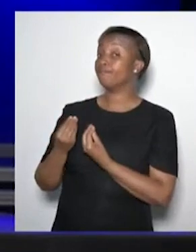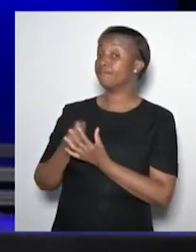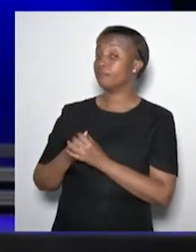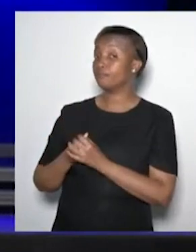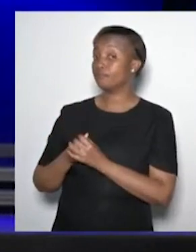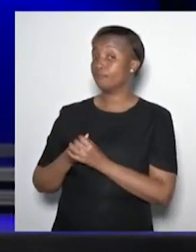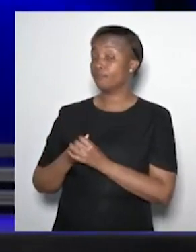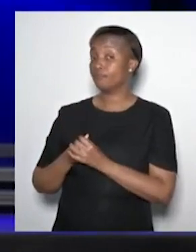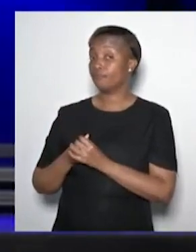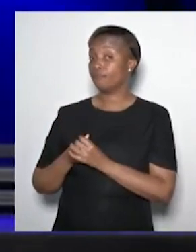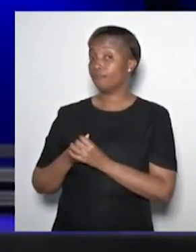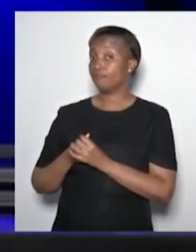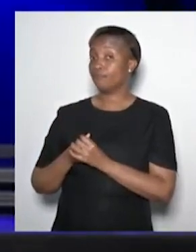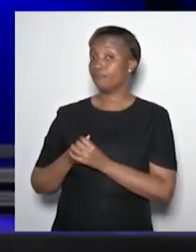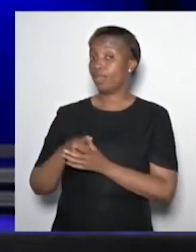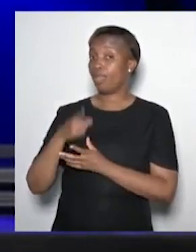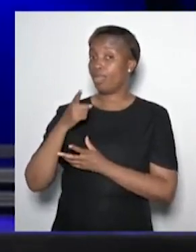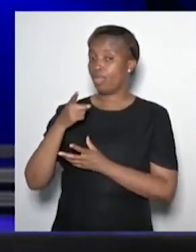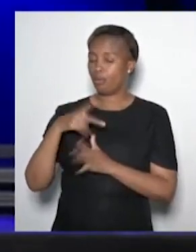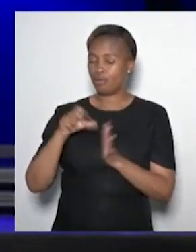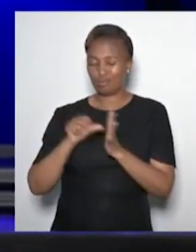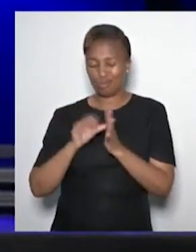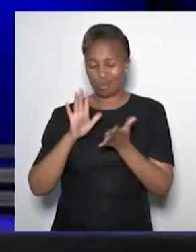who was so big,